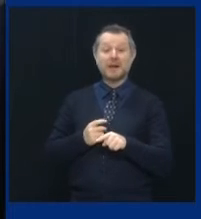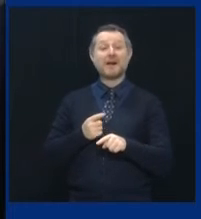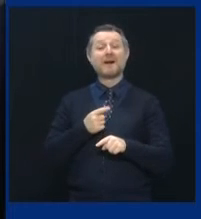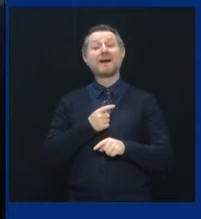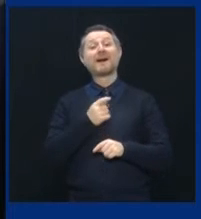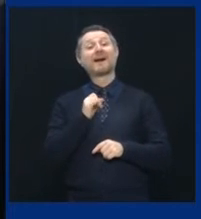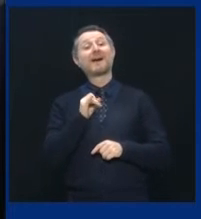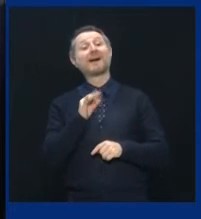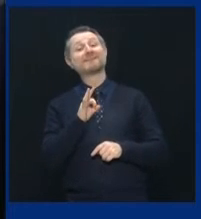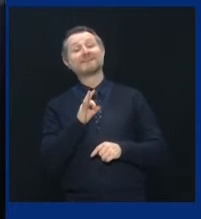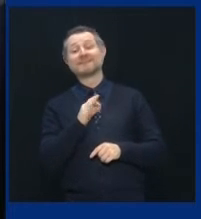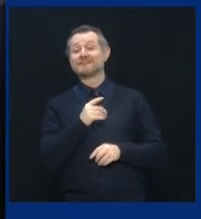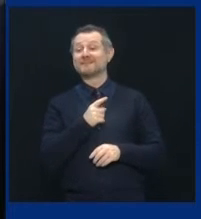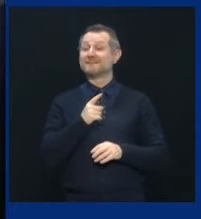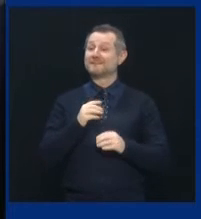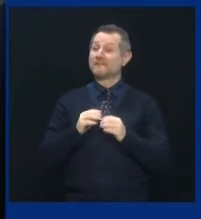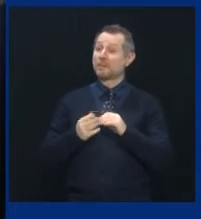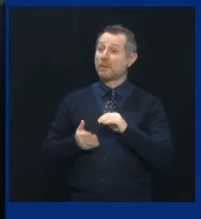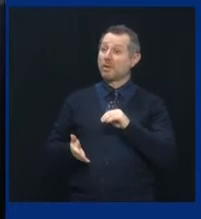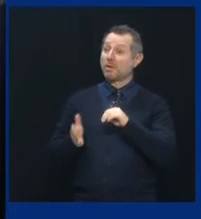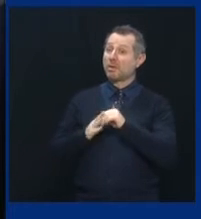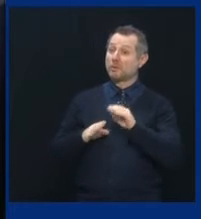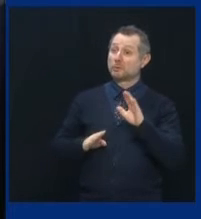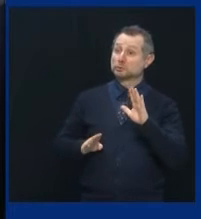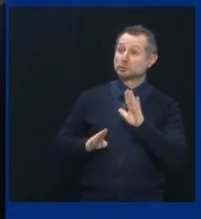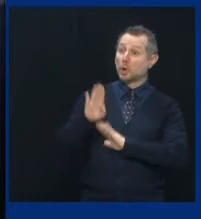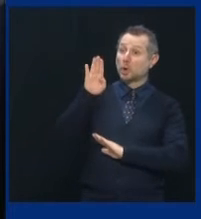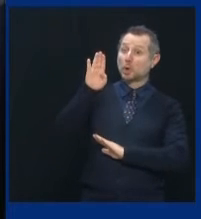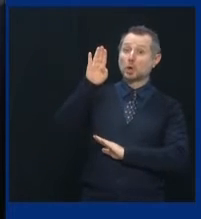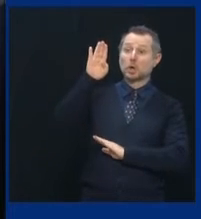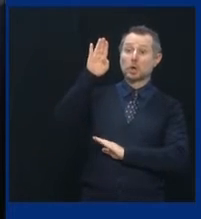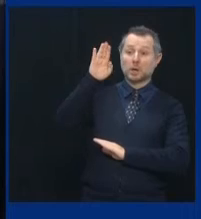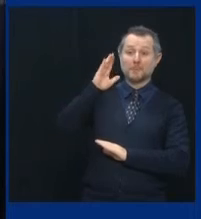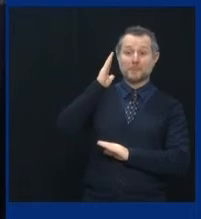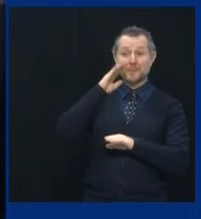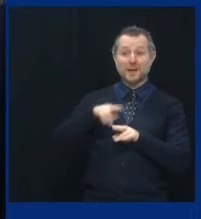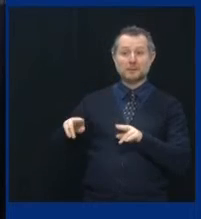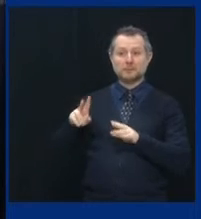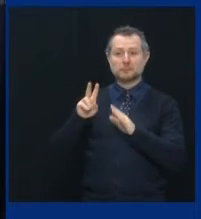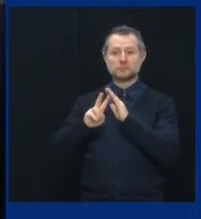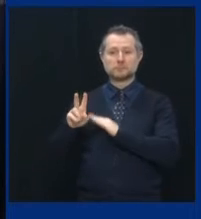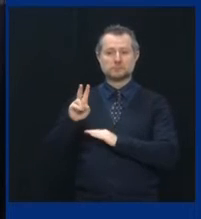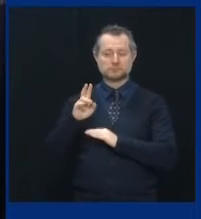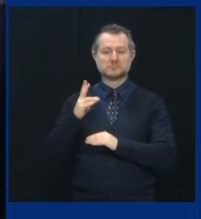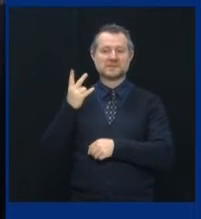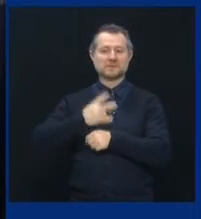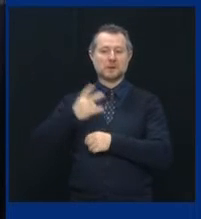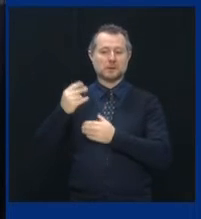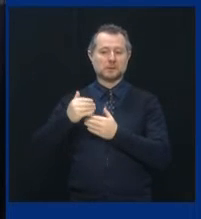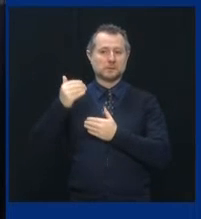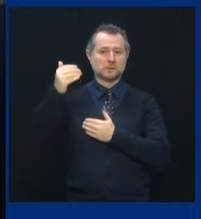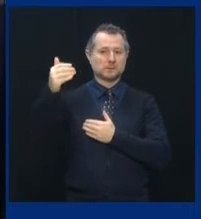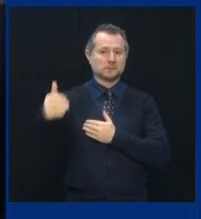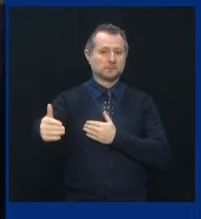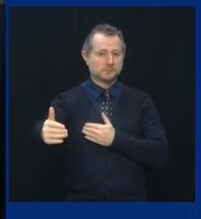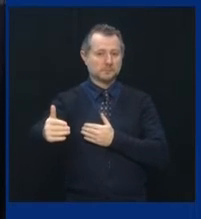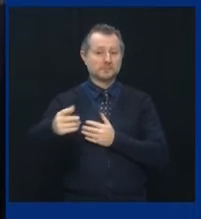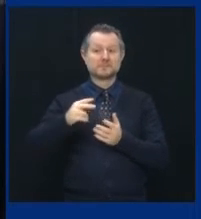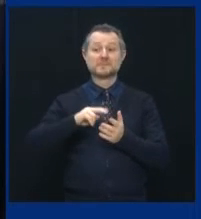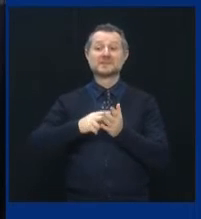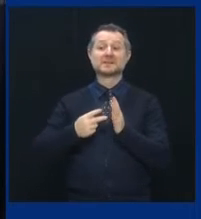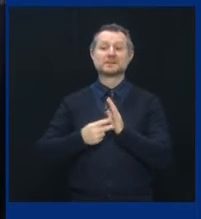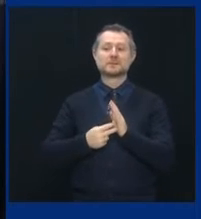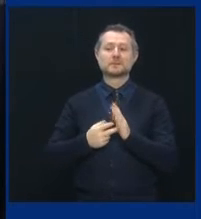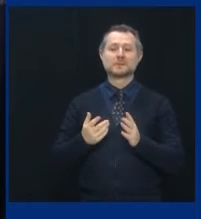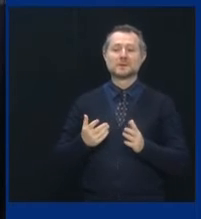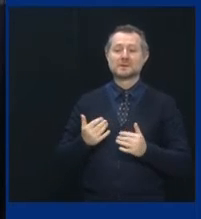surge capacity for staffed beds within 7 days? Meaning you could have